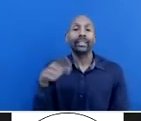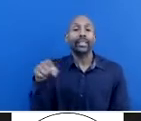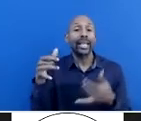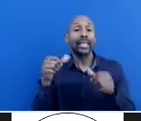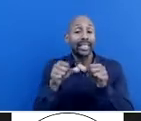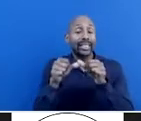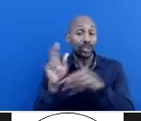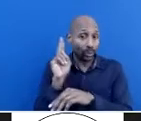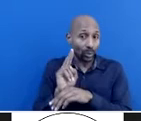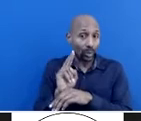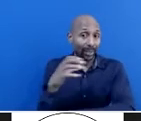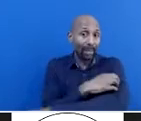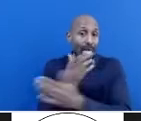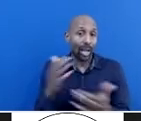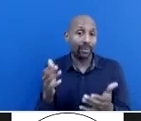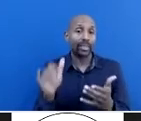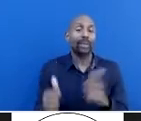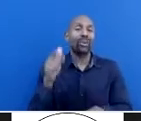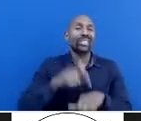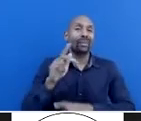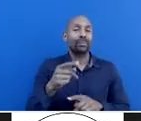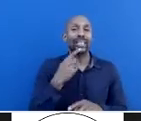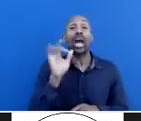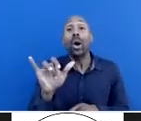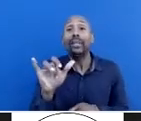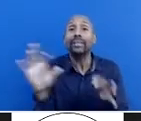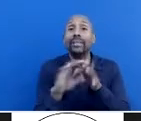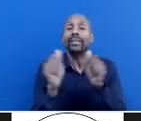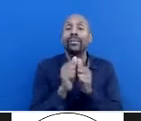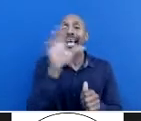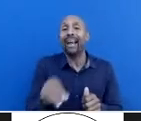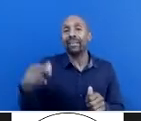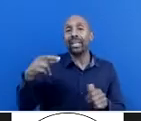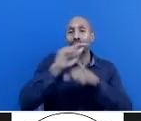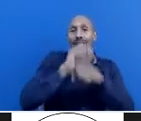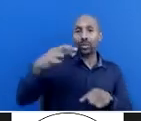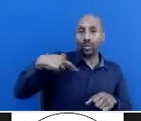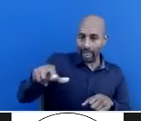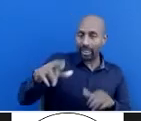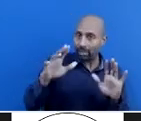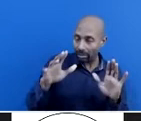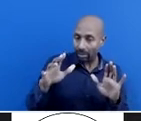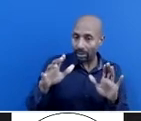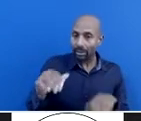people usually associate with African traditional religion and with a kind of